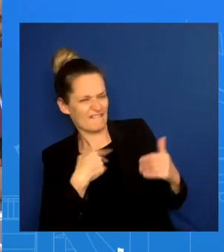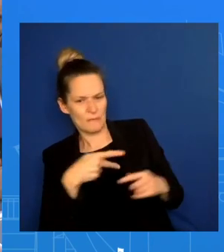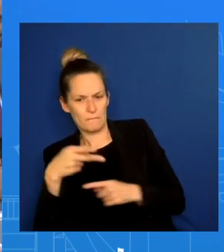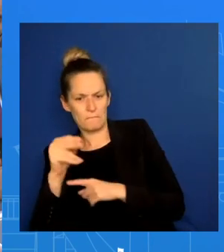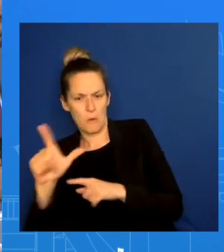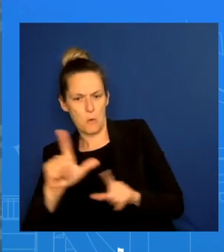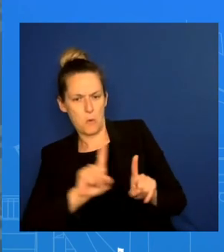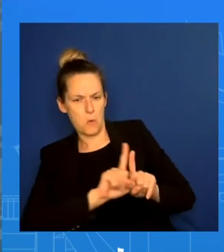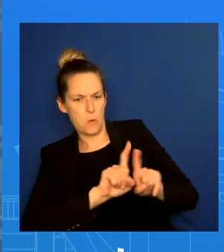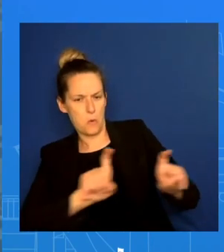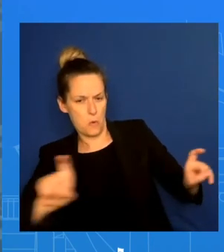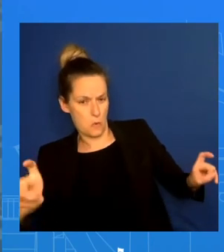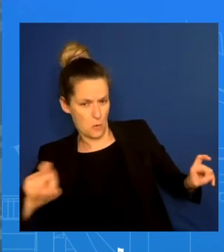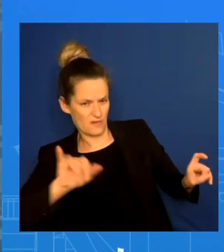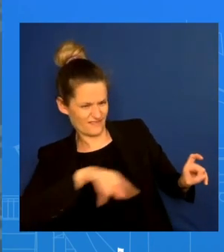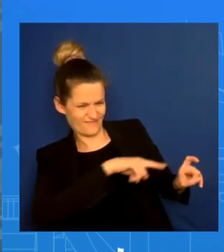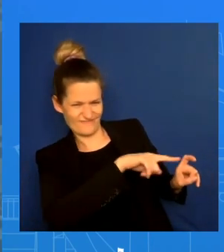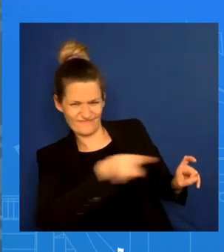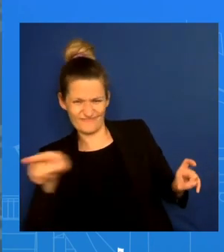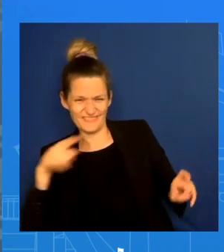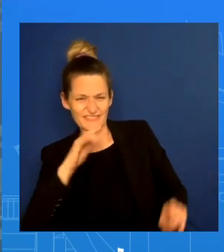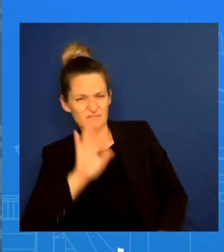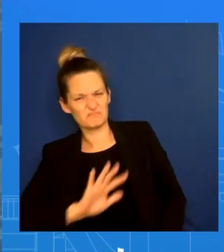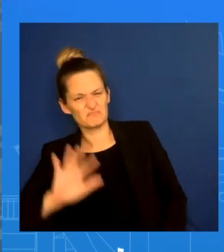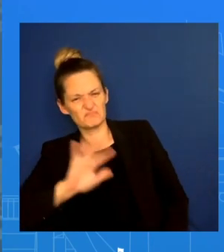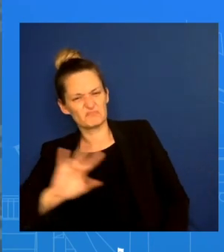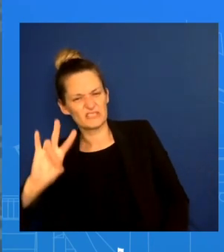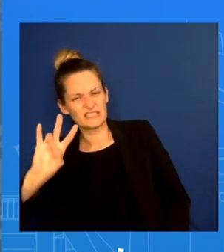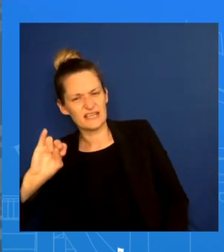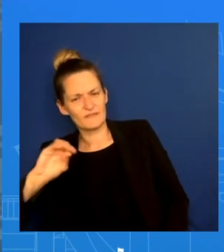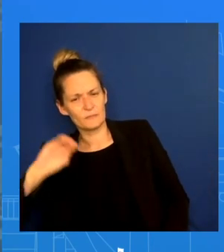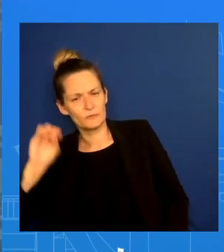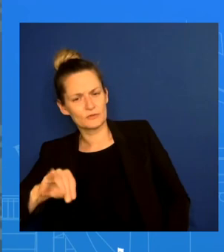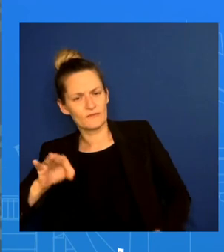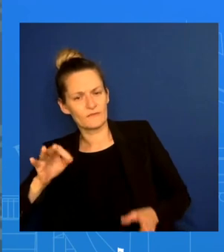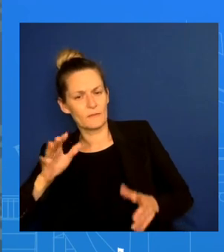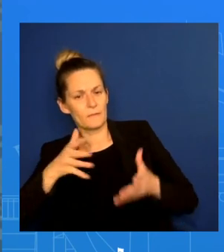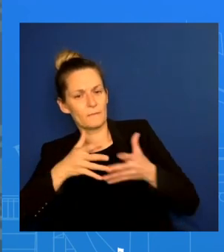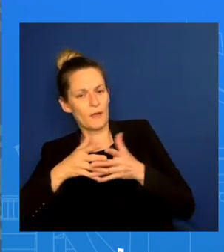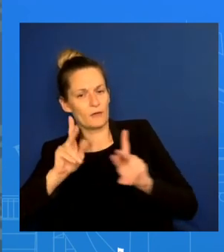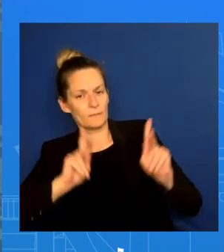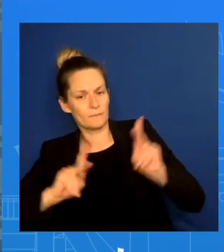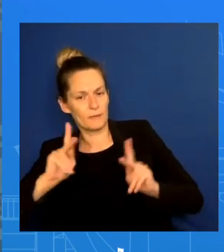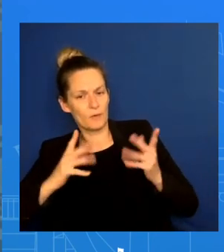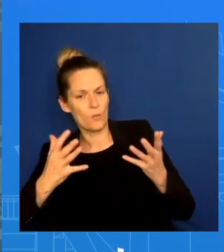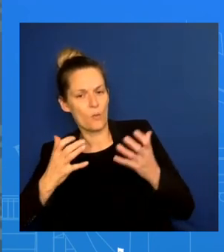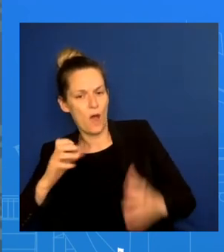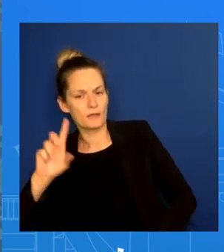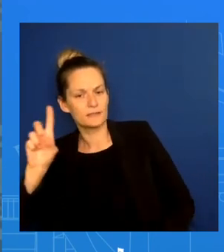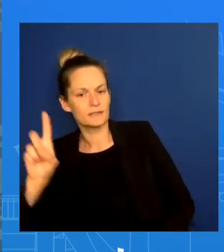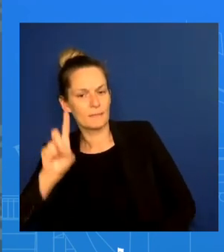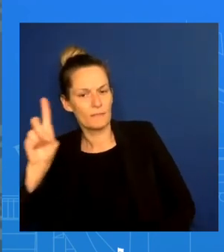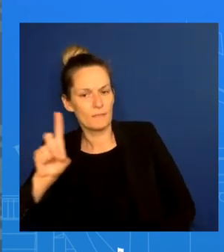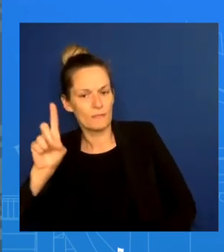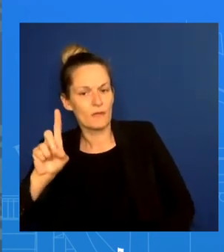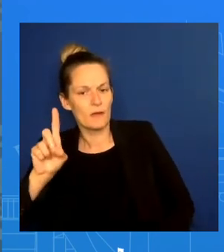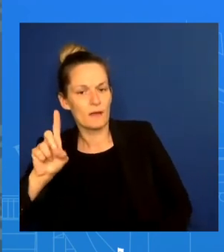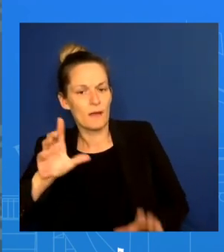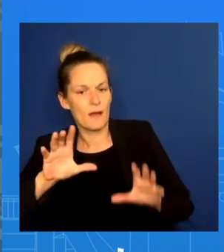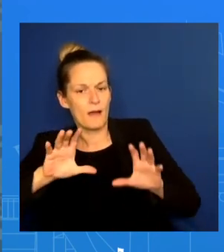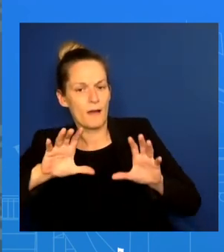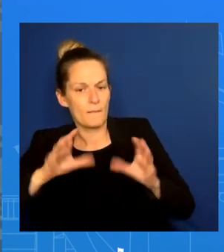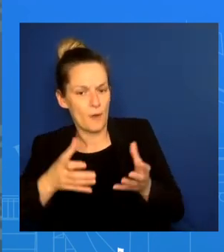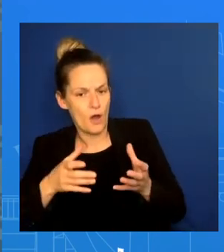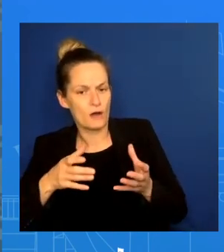dynamic? I mean, we're not worried about polls. The president has been clear that he intends to run, but we are so far